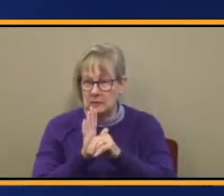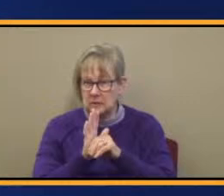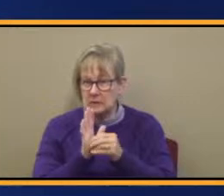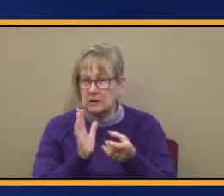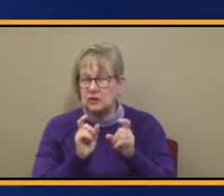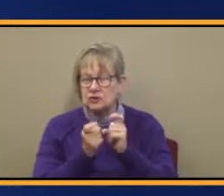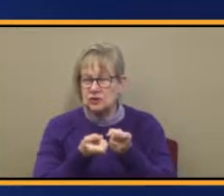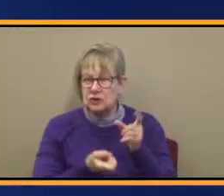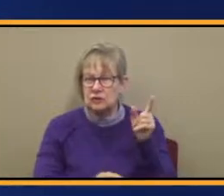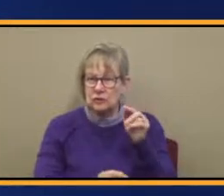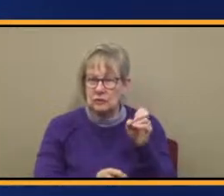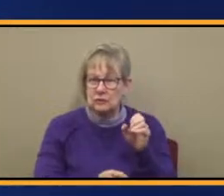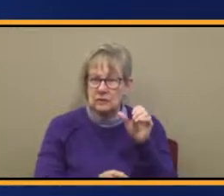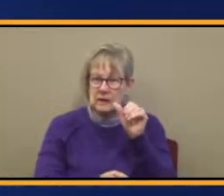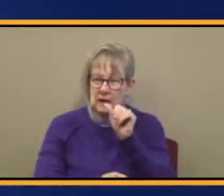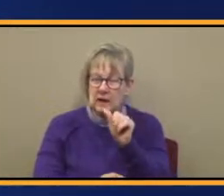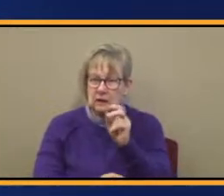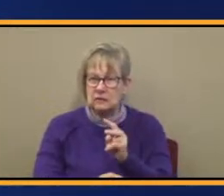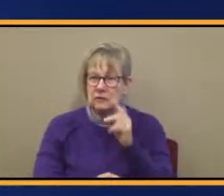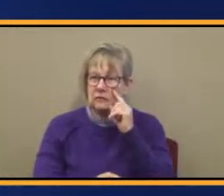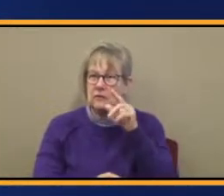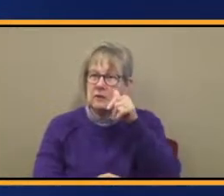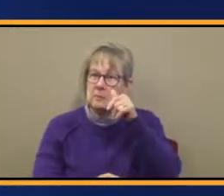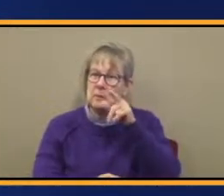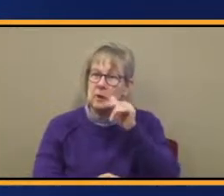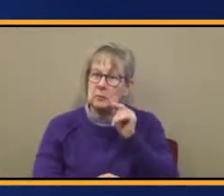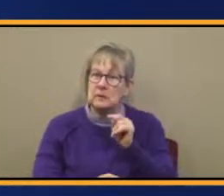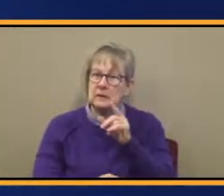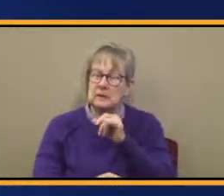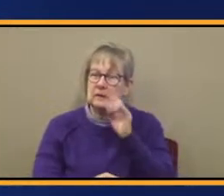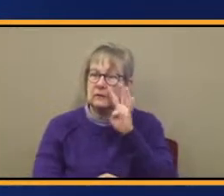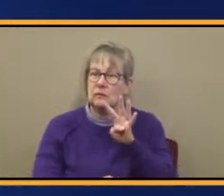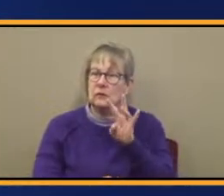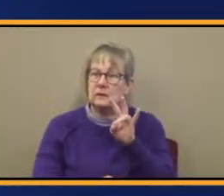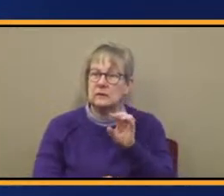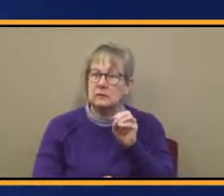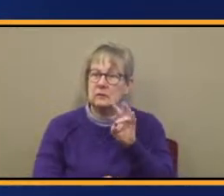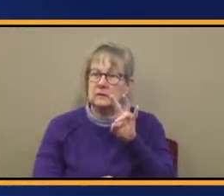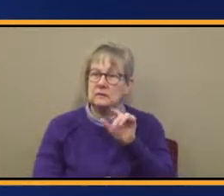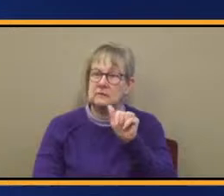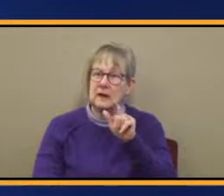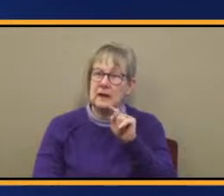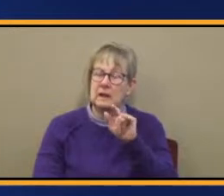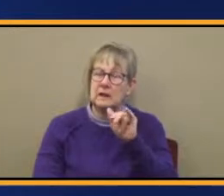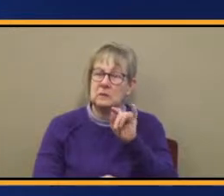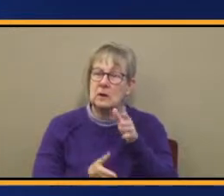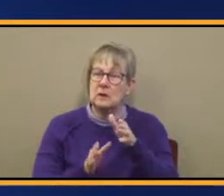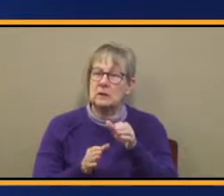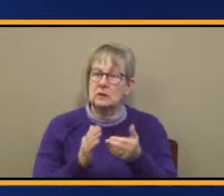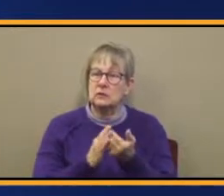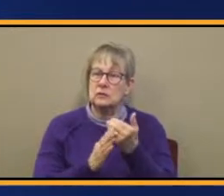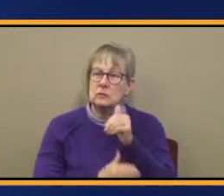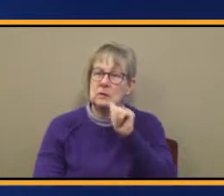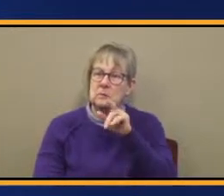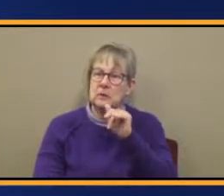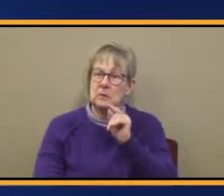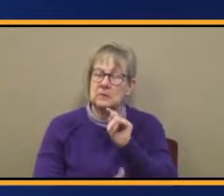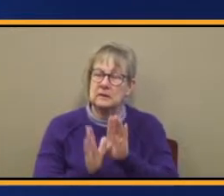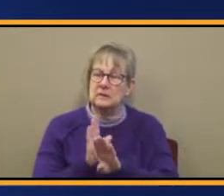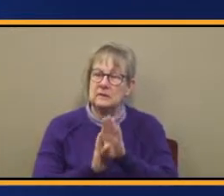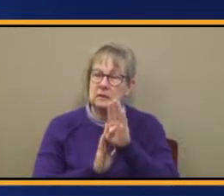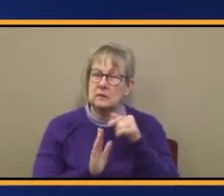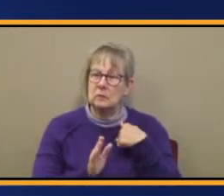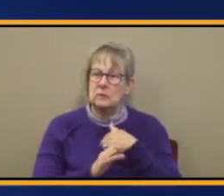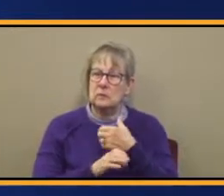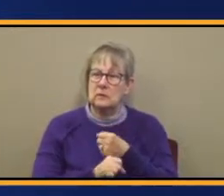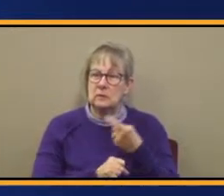rezoning property to A2 apartments. This is for 4707 Atlas. This would allow a new apartment development. We did